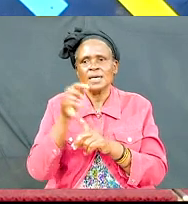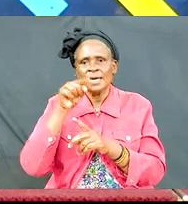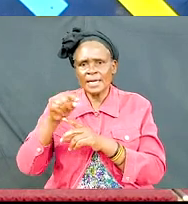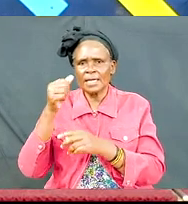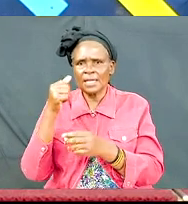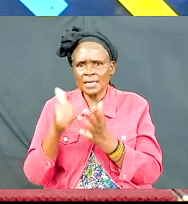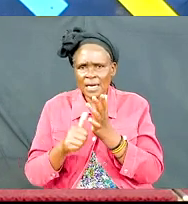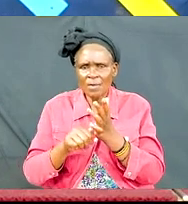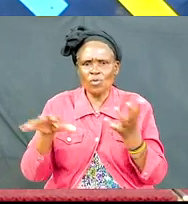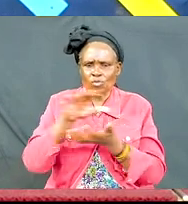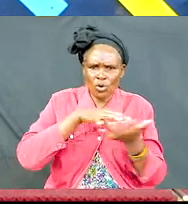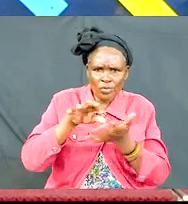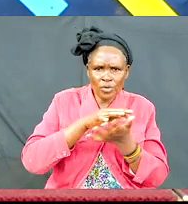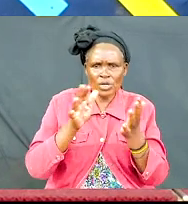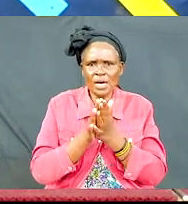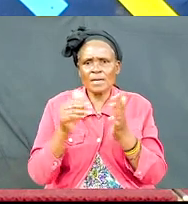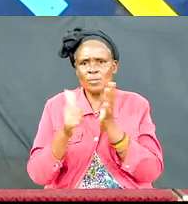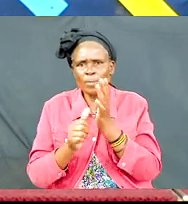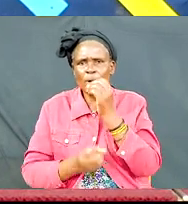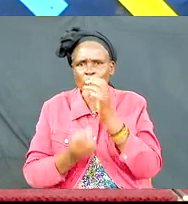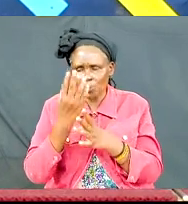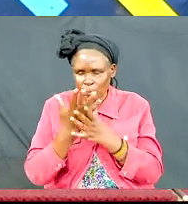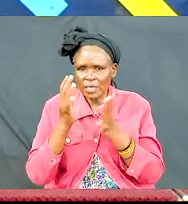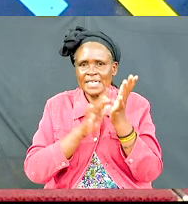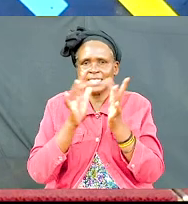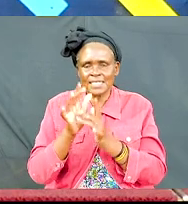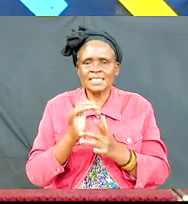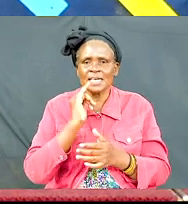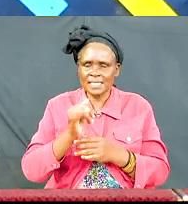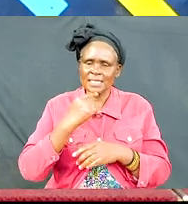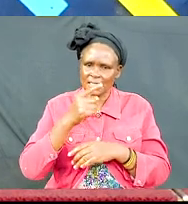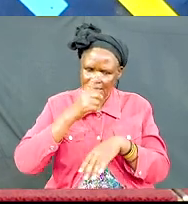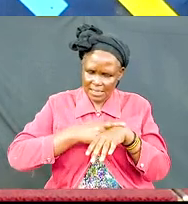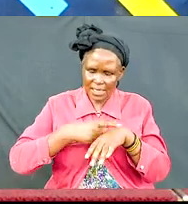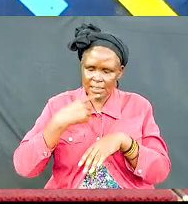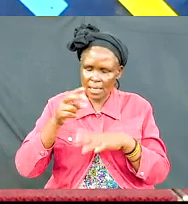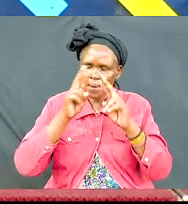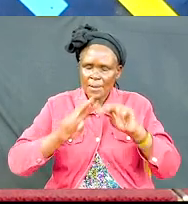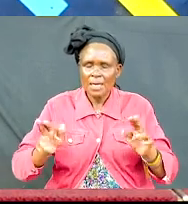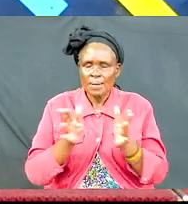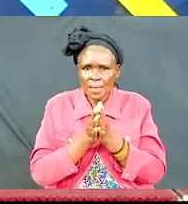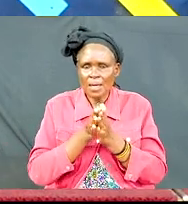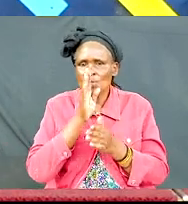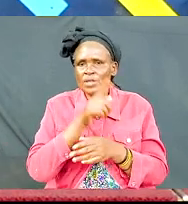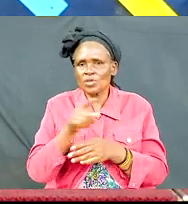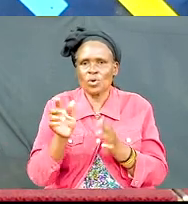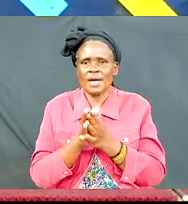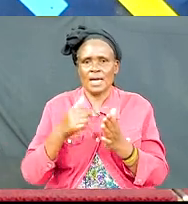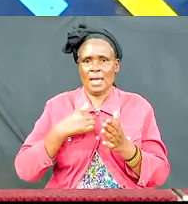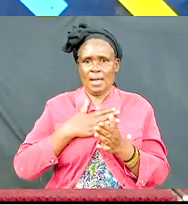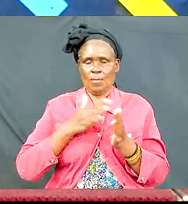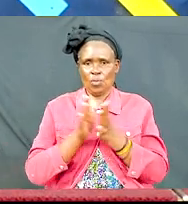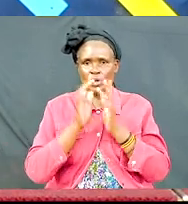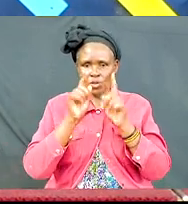and confusion, Jesus is still saying, peace be with you, and I am with you.